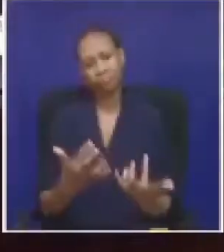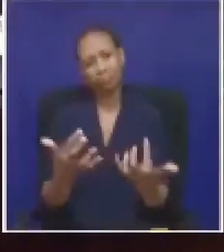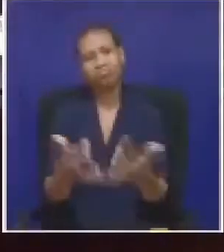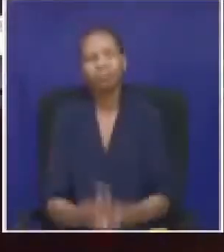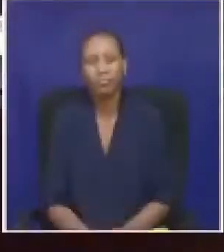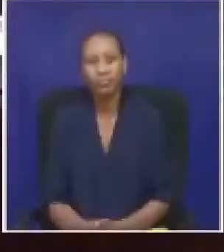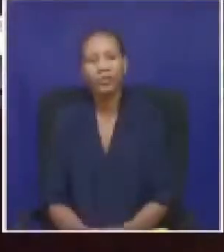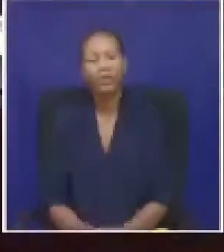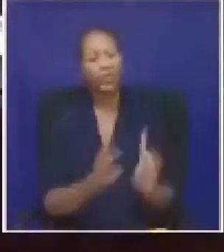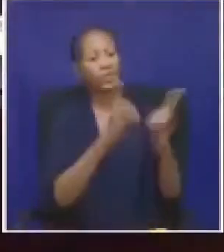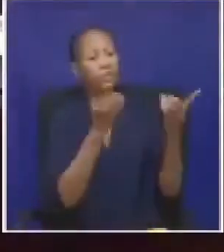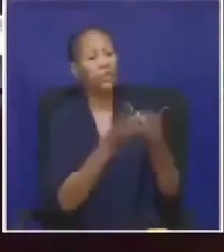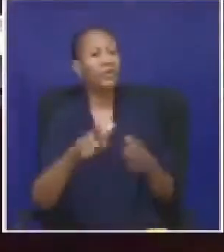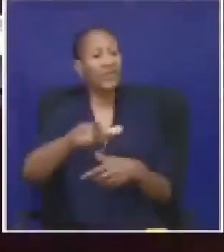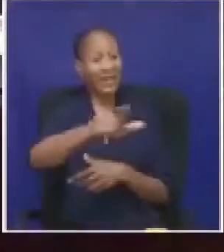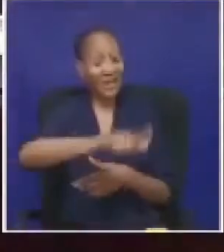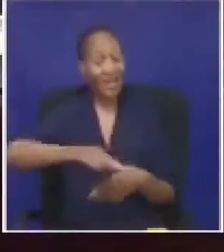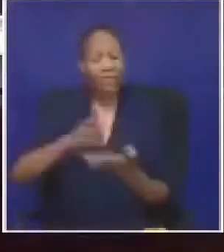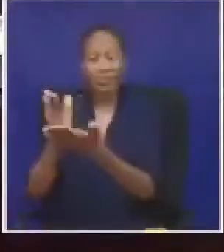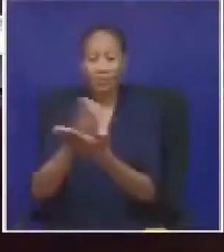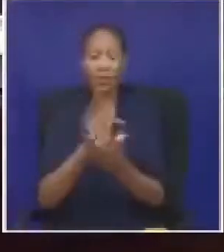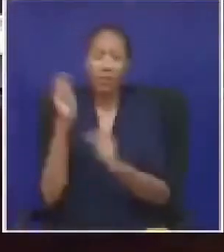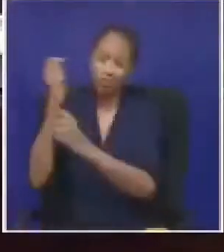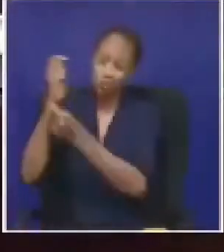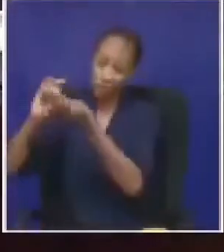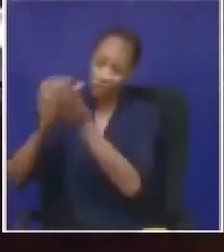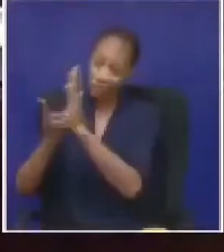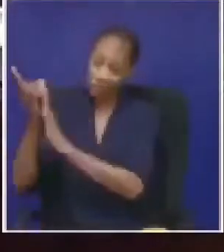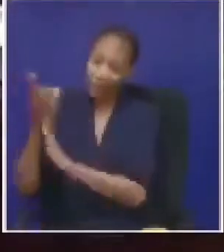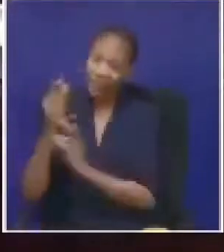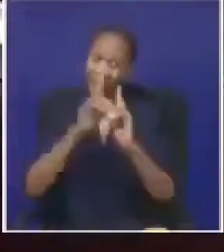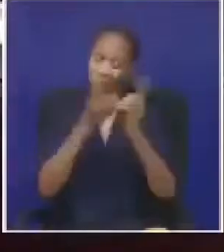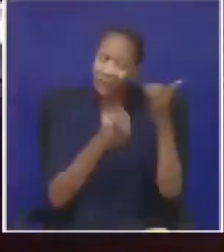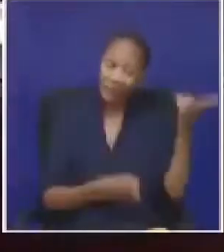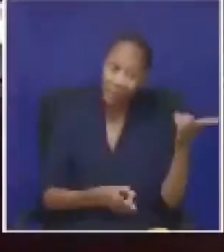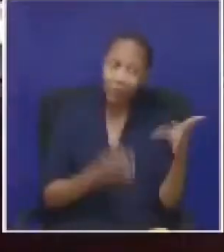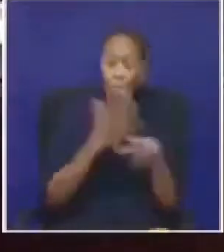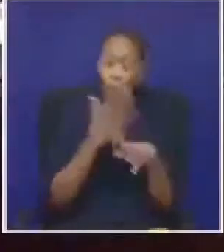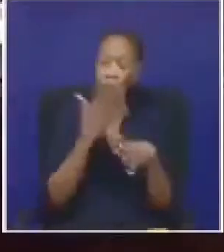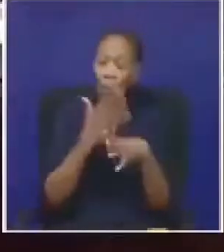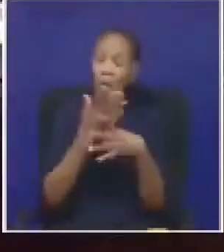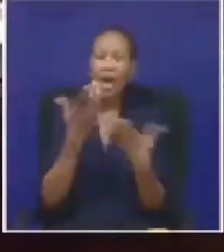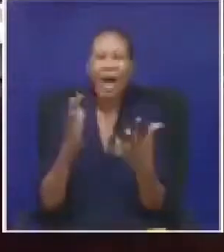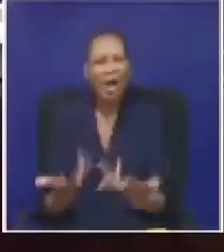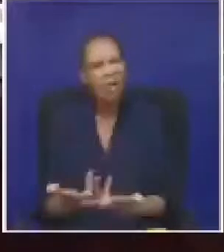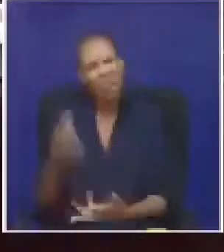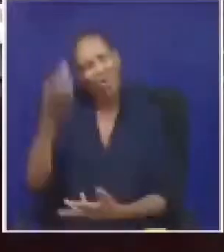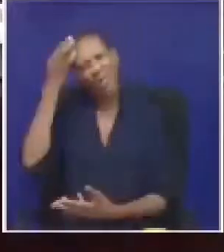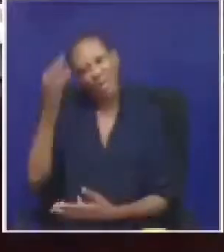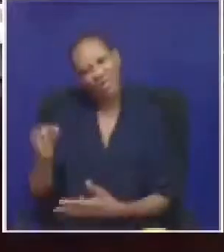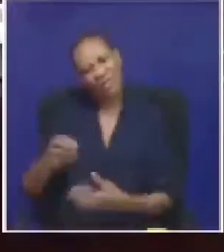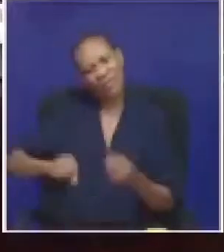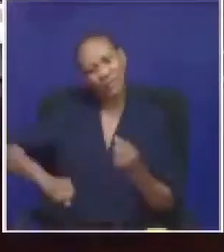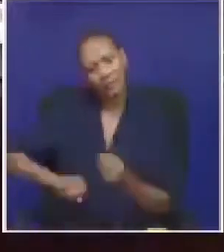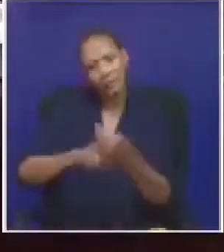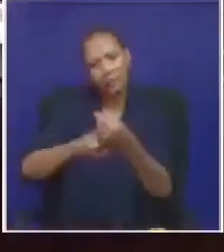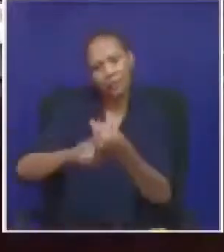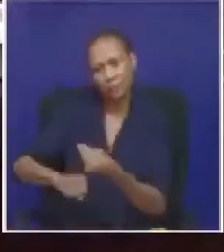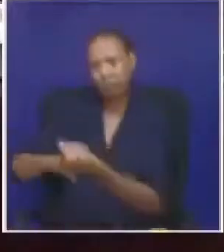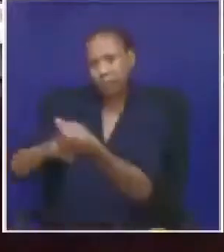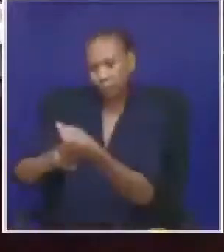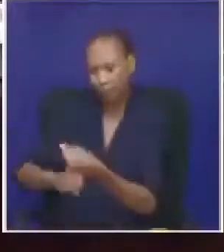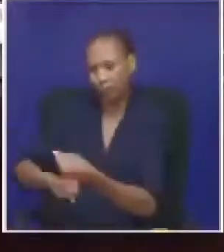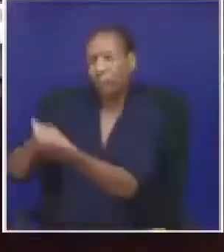Department of Land Reform and Rural Development, government is implementing practical support